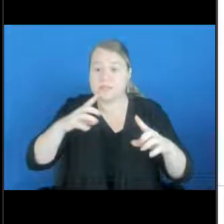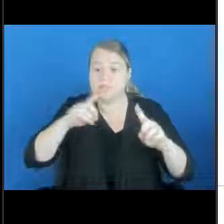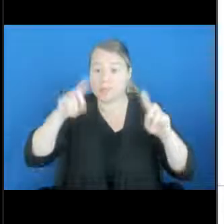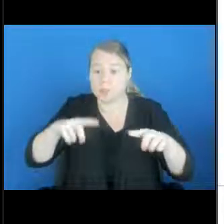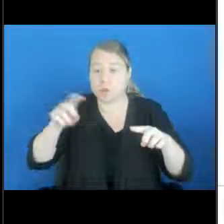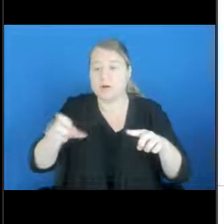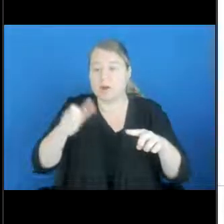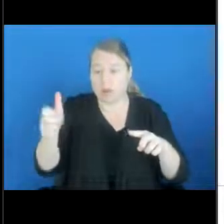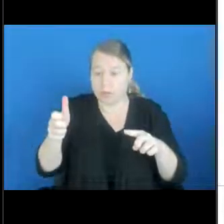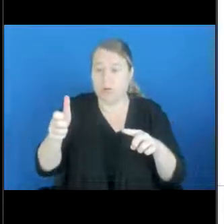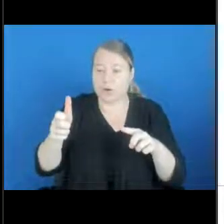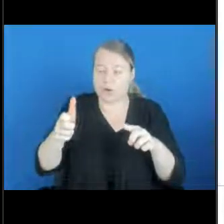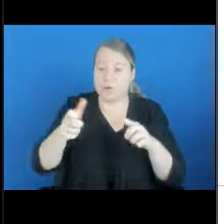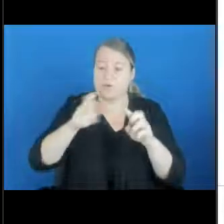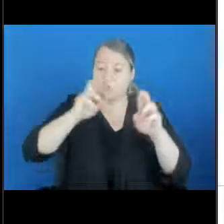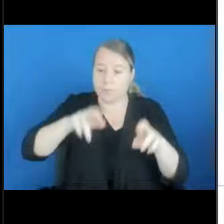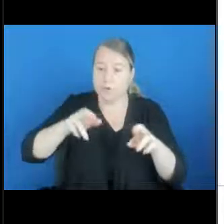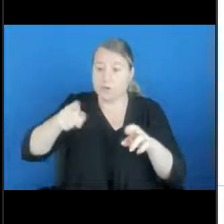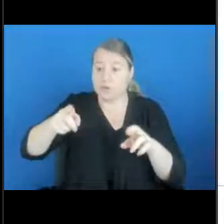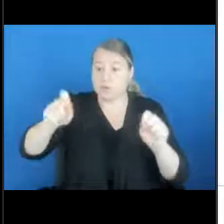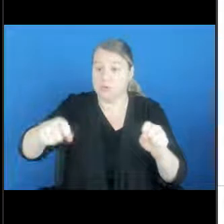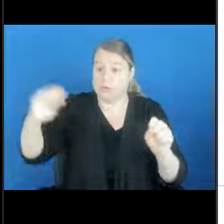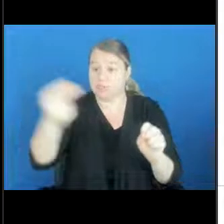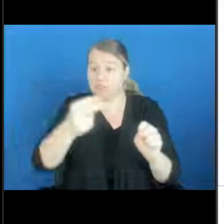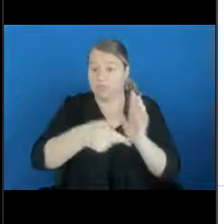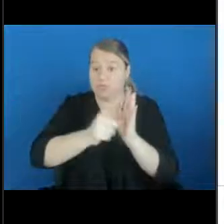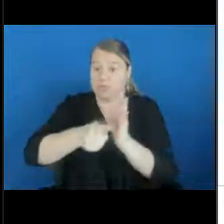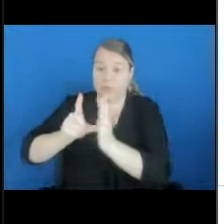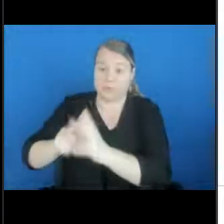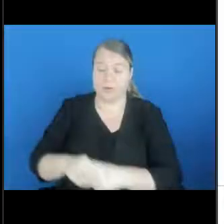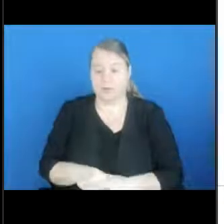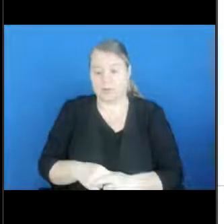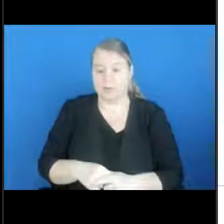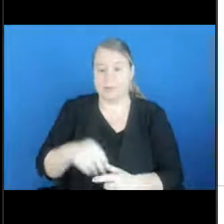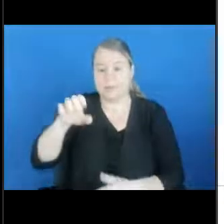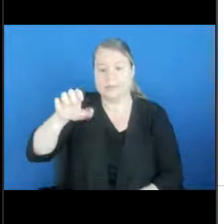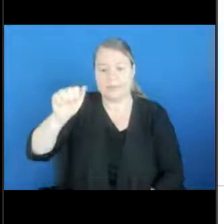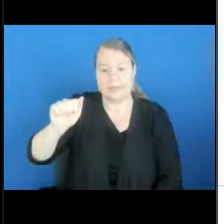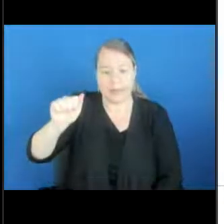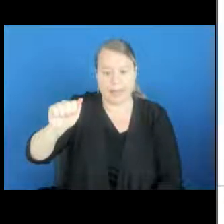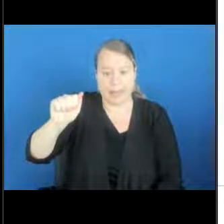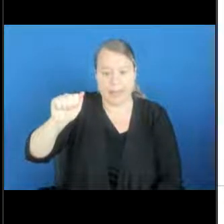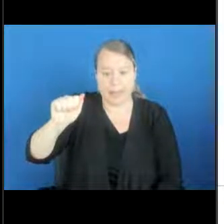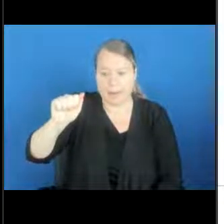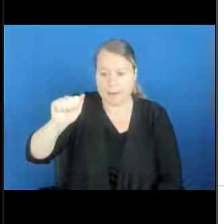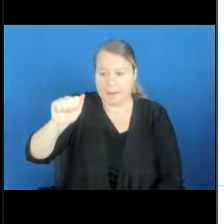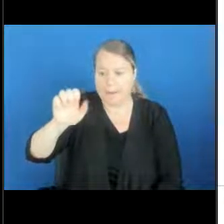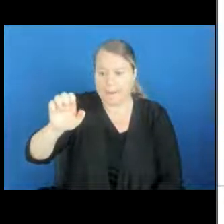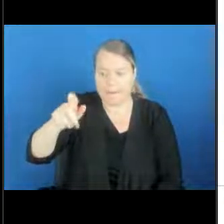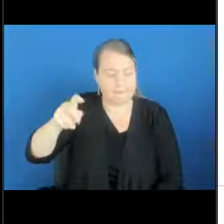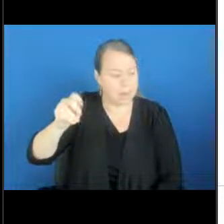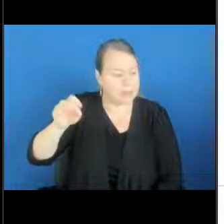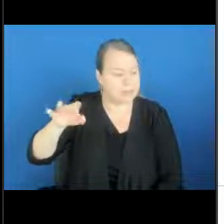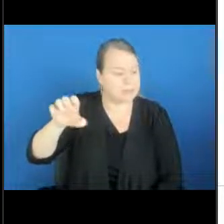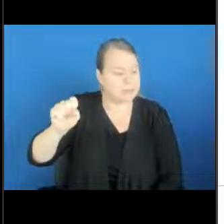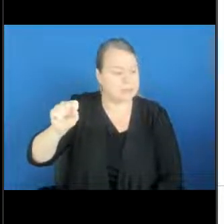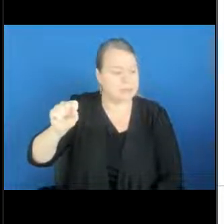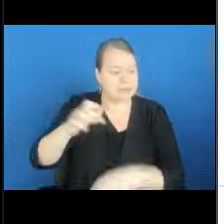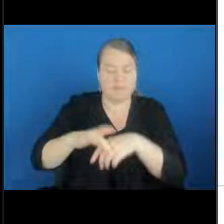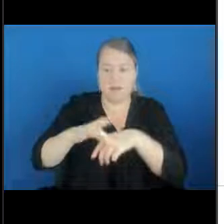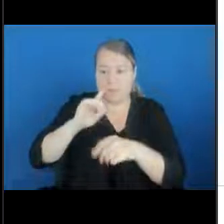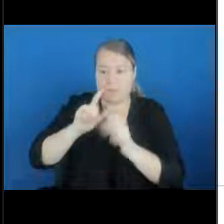also available for your review. The EA and the appendices are also available for review in person at VDOT's Northern Virginia District